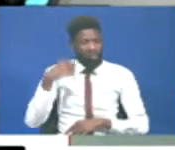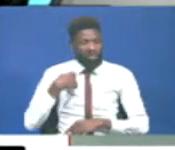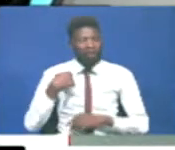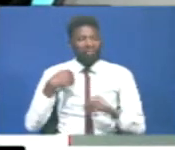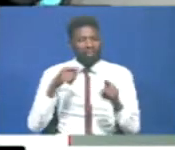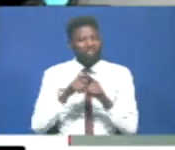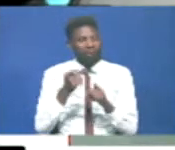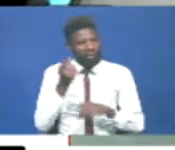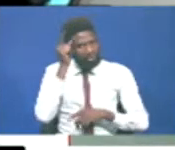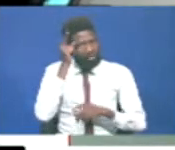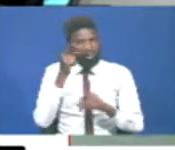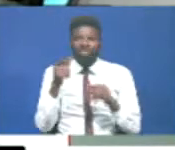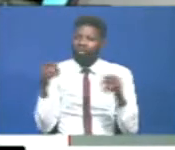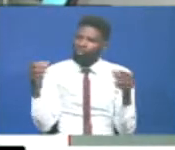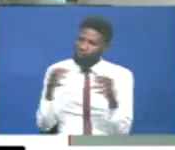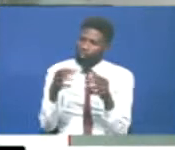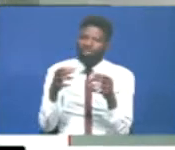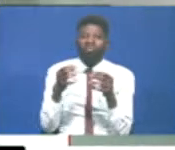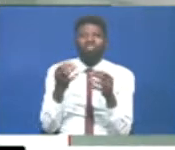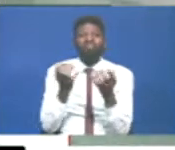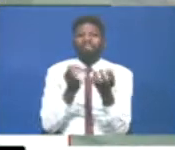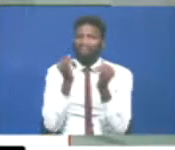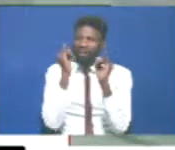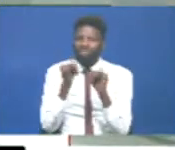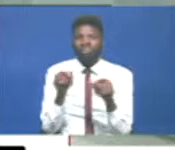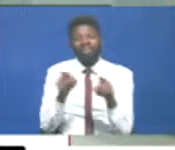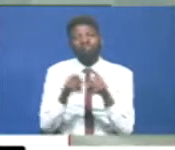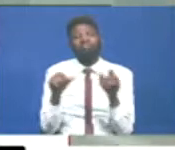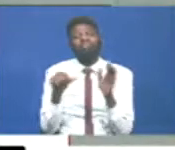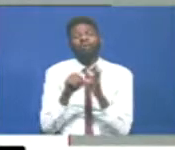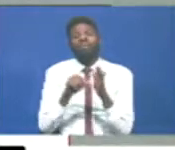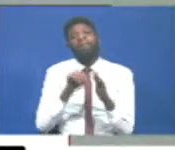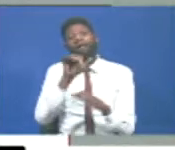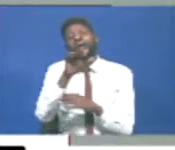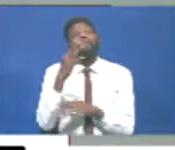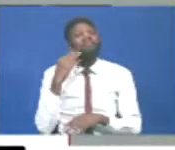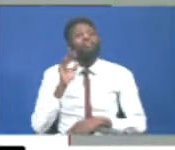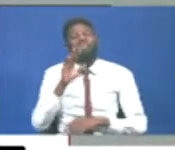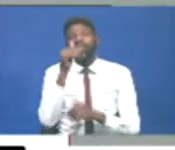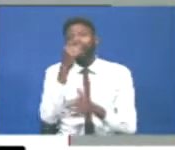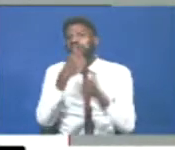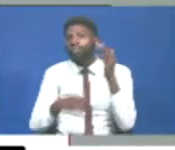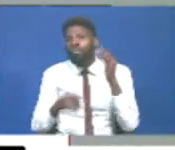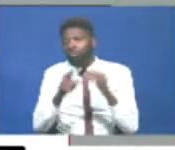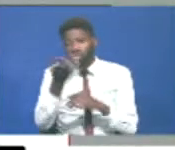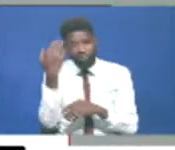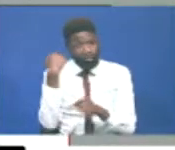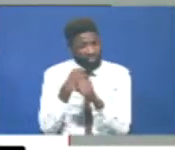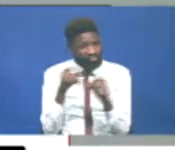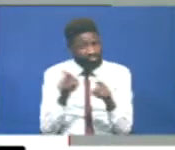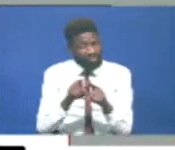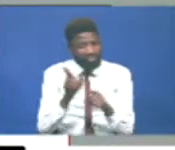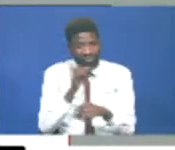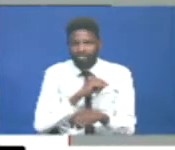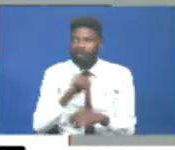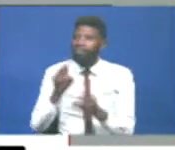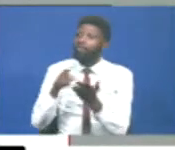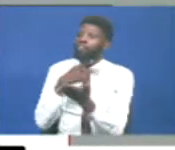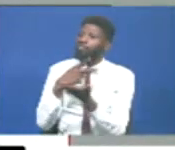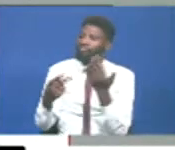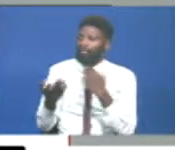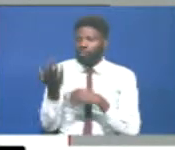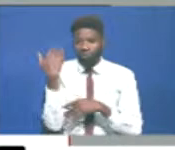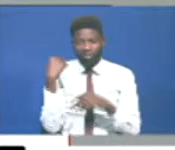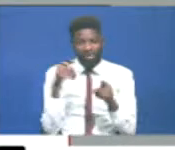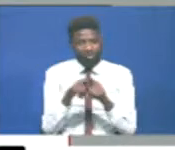startups today. They have the same problem. People asking them, what's your experience? Have you done this before? And they fail. The point then was, talking to others,